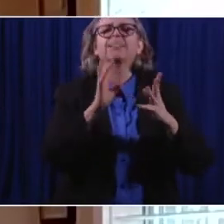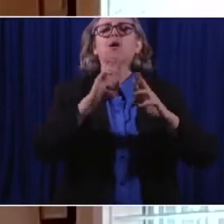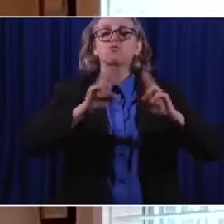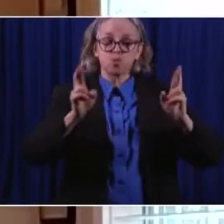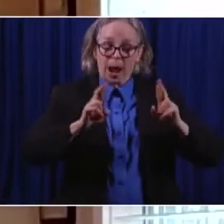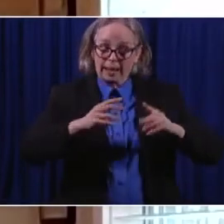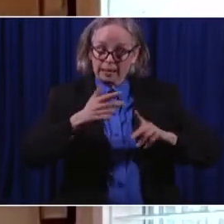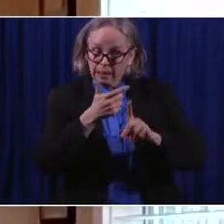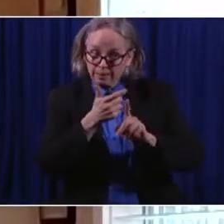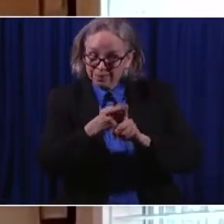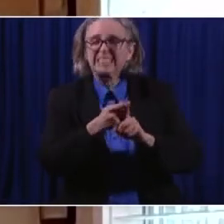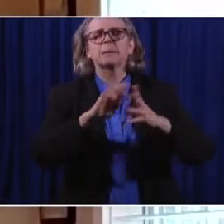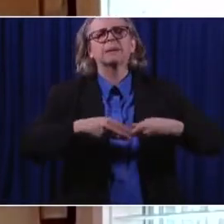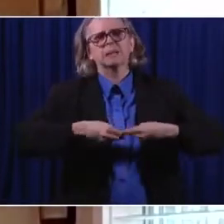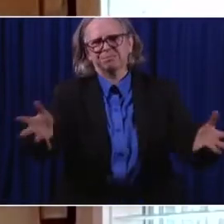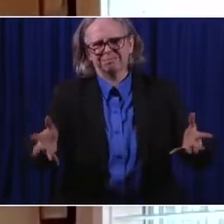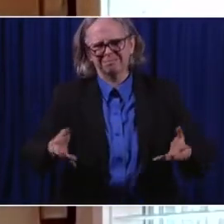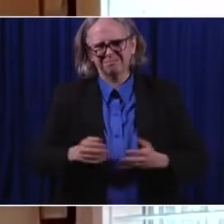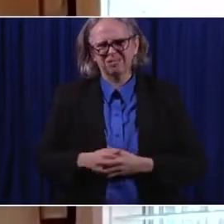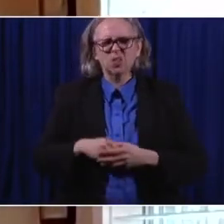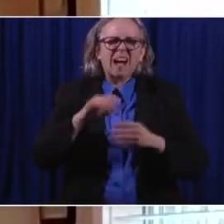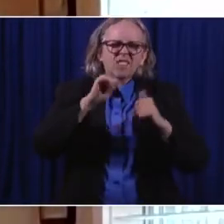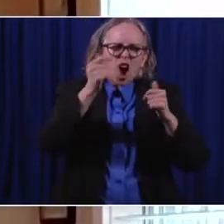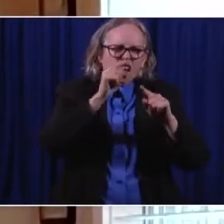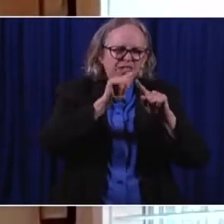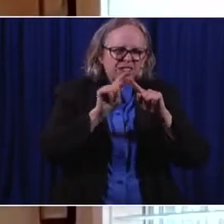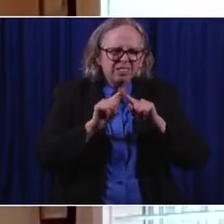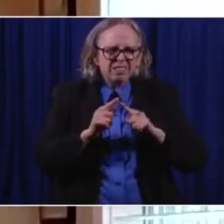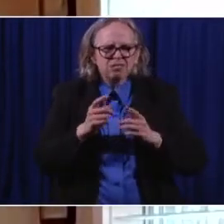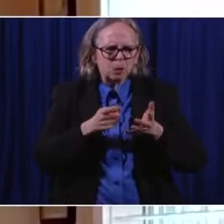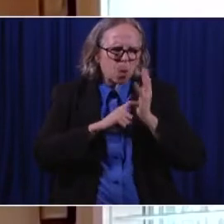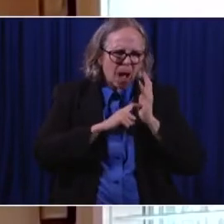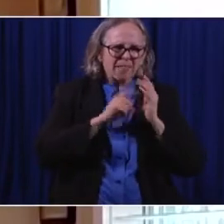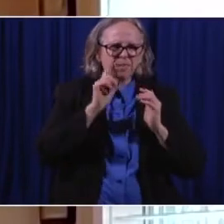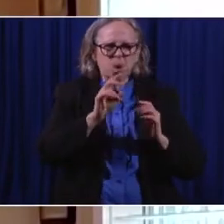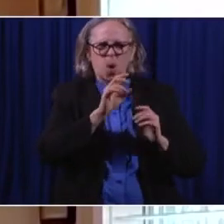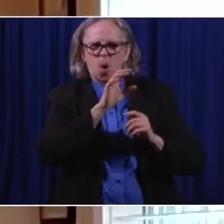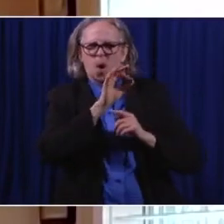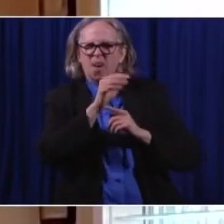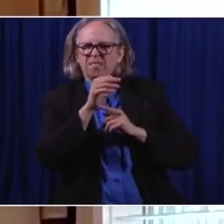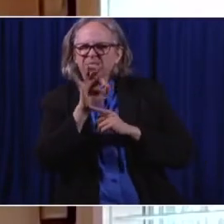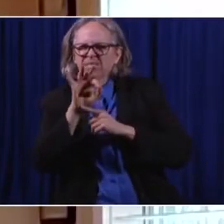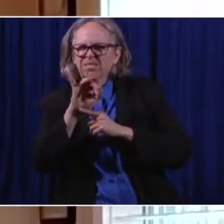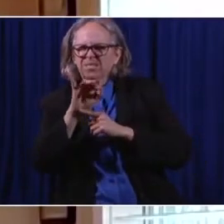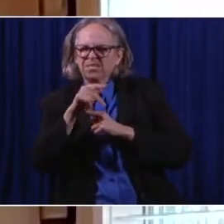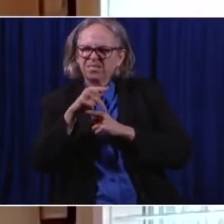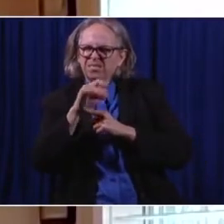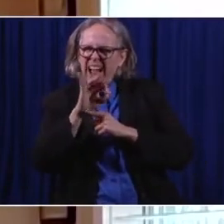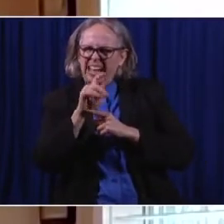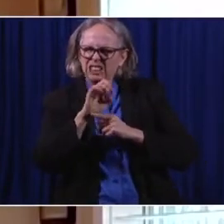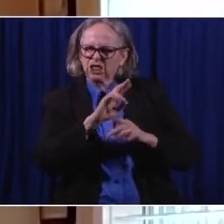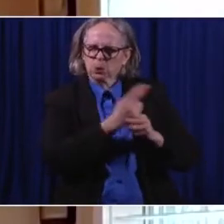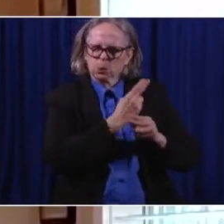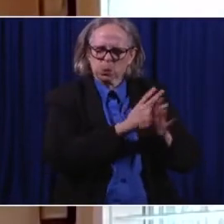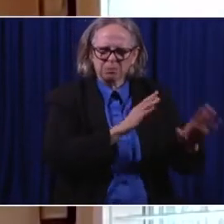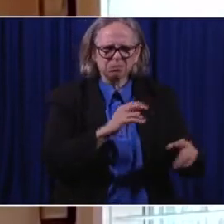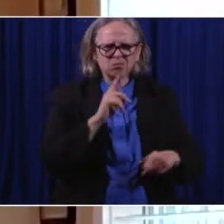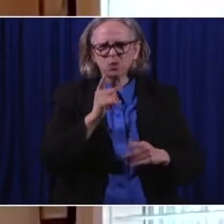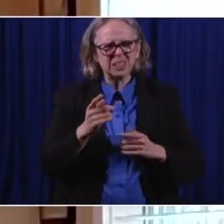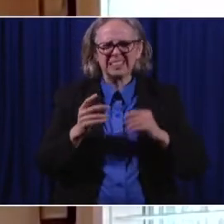then there are some other less cold storage options for a limited window. But those are the essential differences